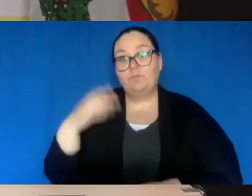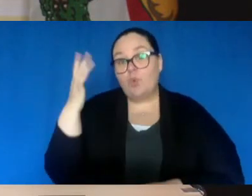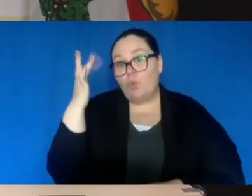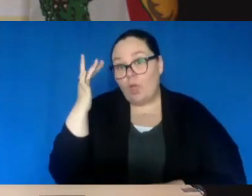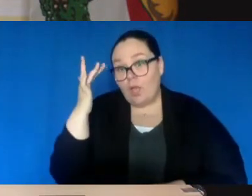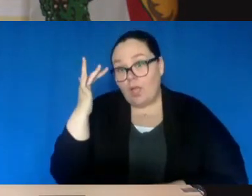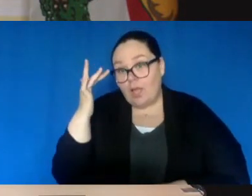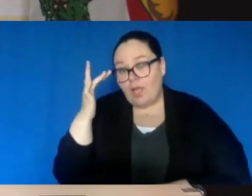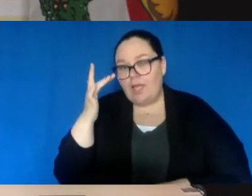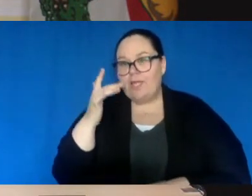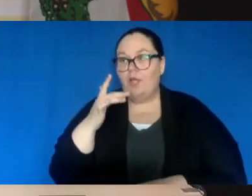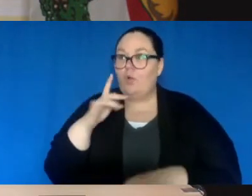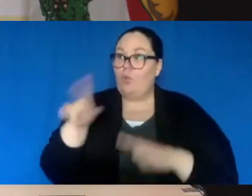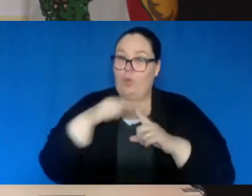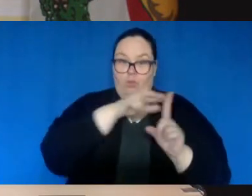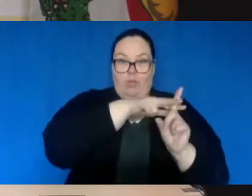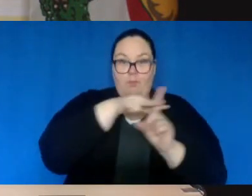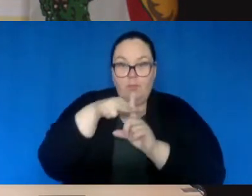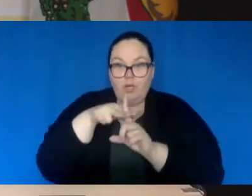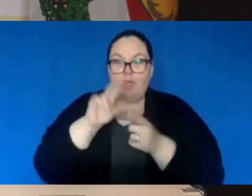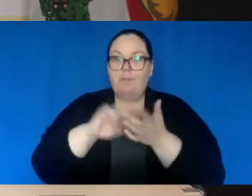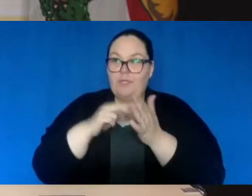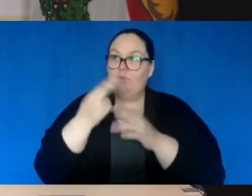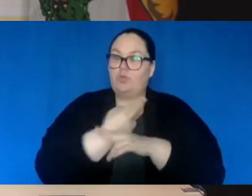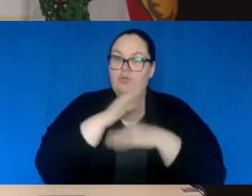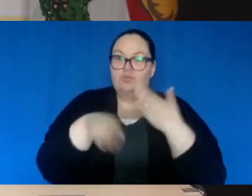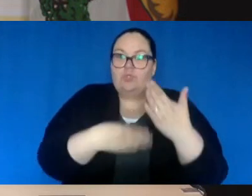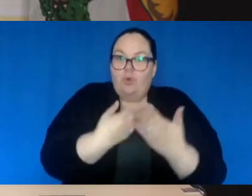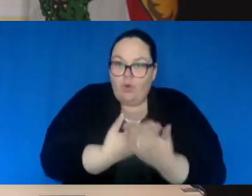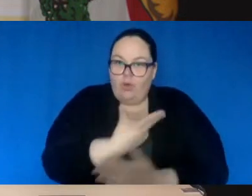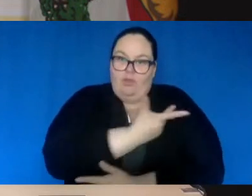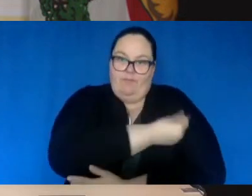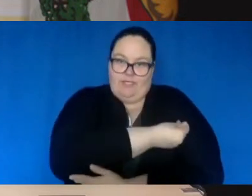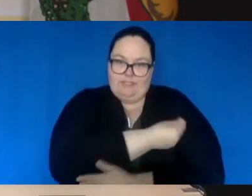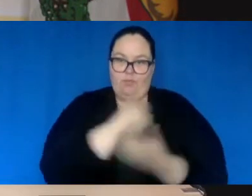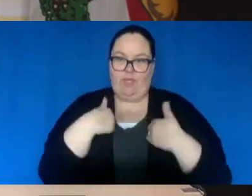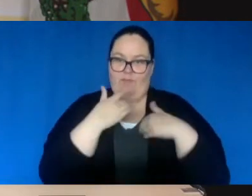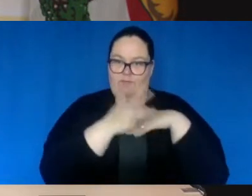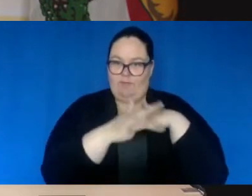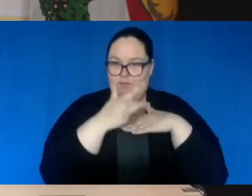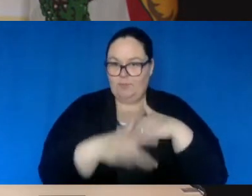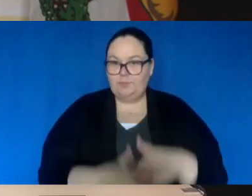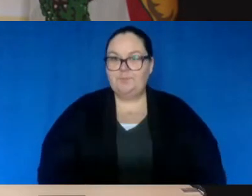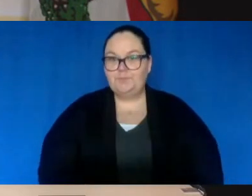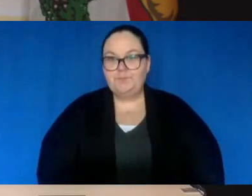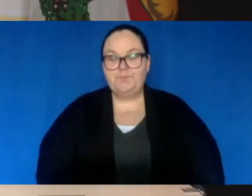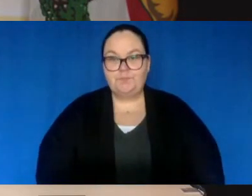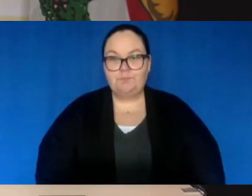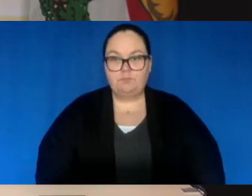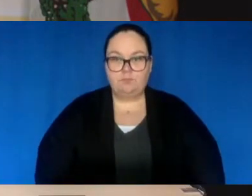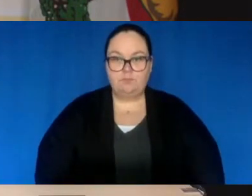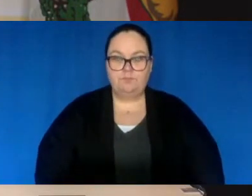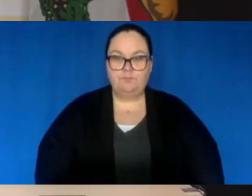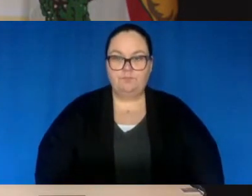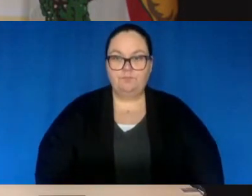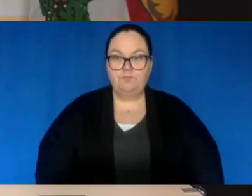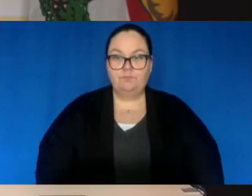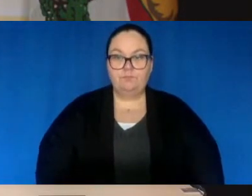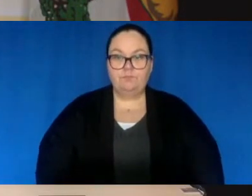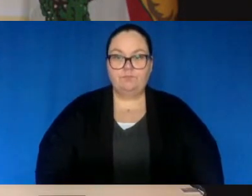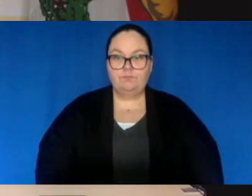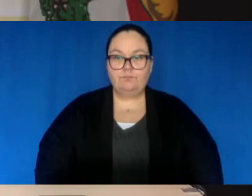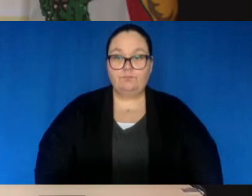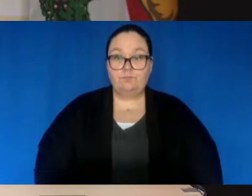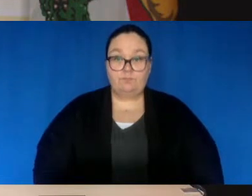vaccine available at the clinic each day is based on the number of booked appointments. For those of you who